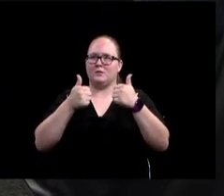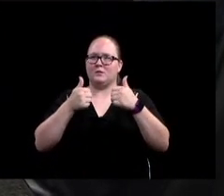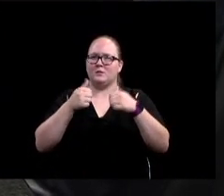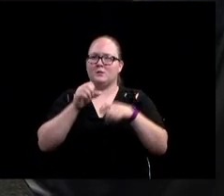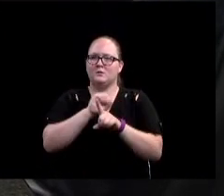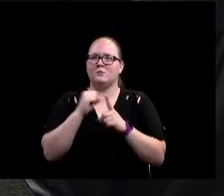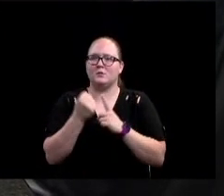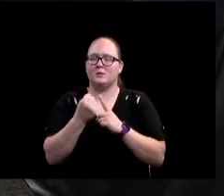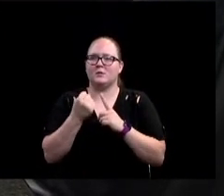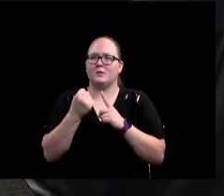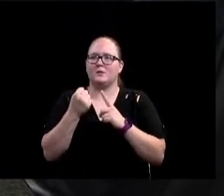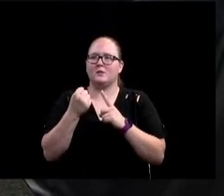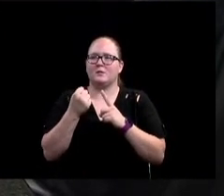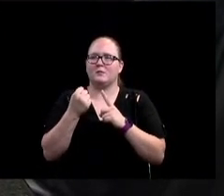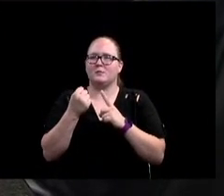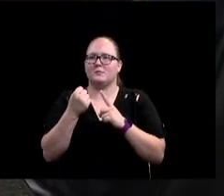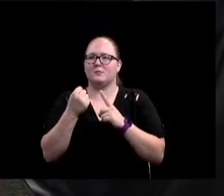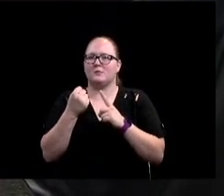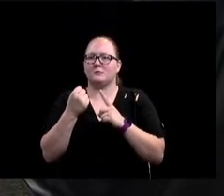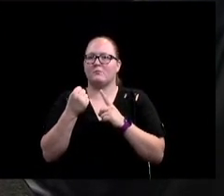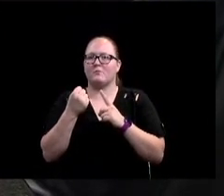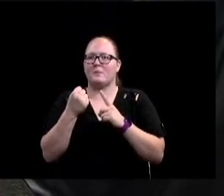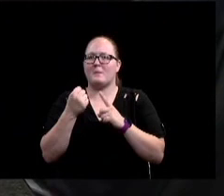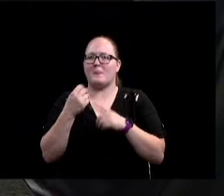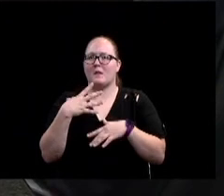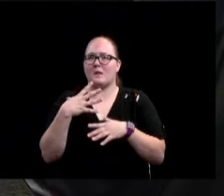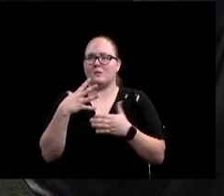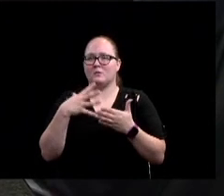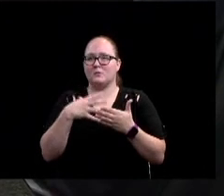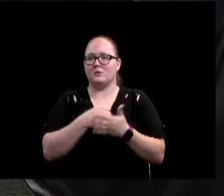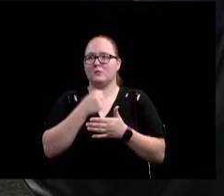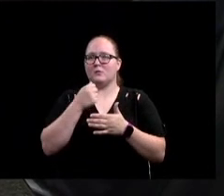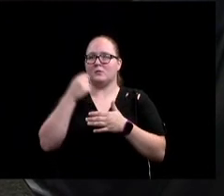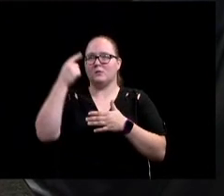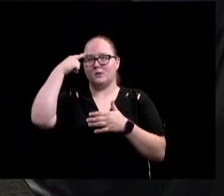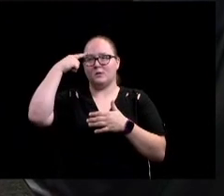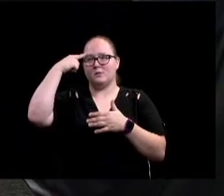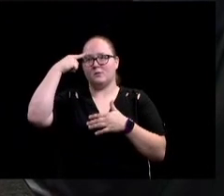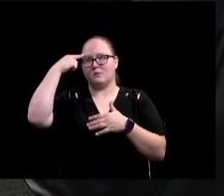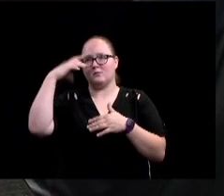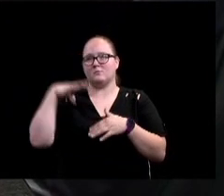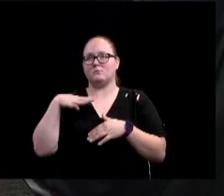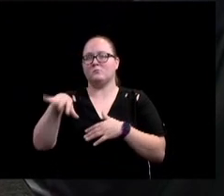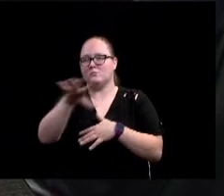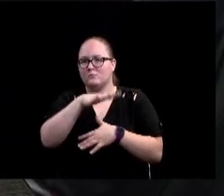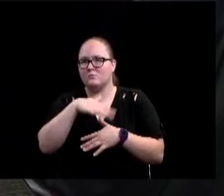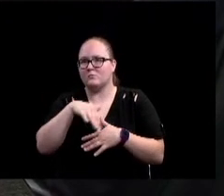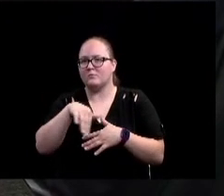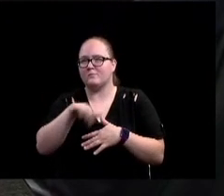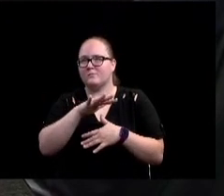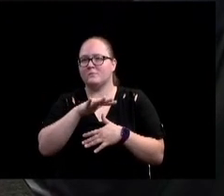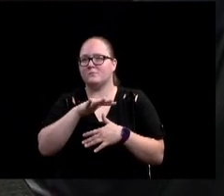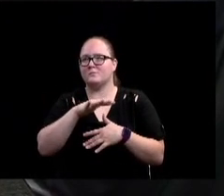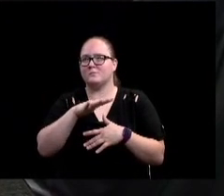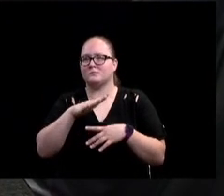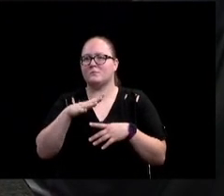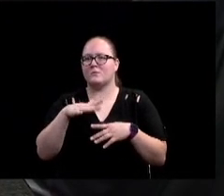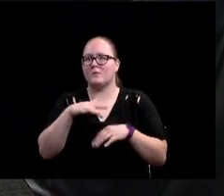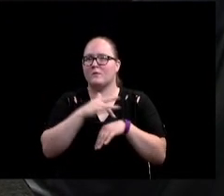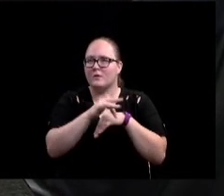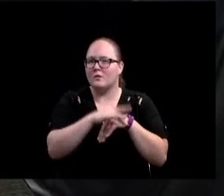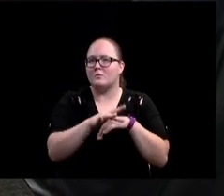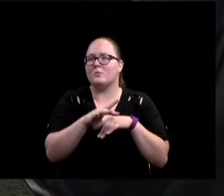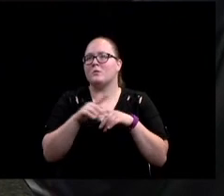think, for our community and community resources, both medical and government, to